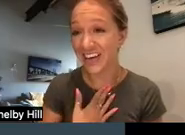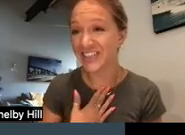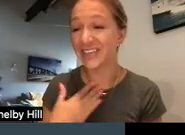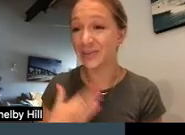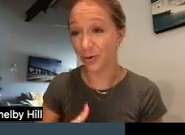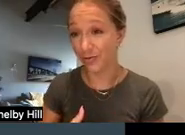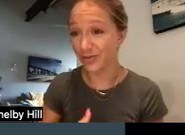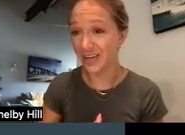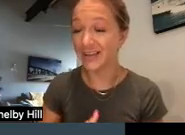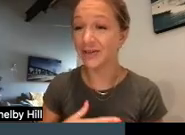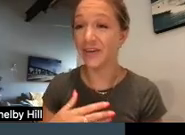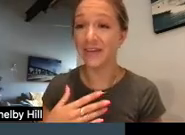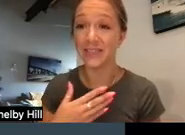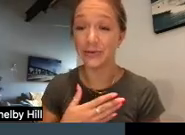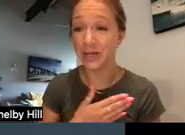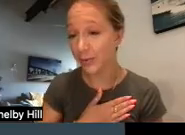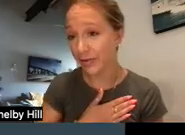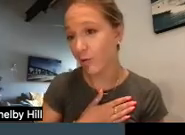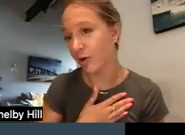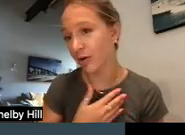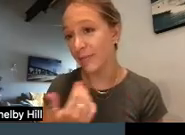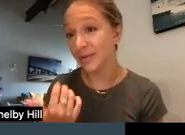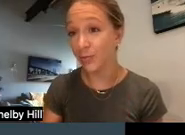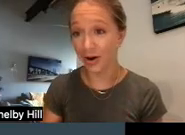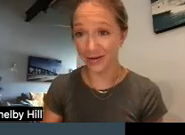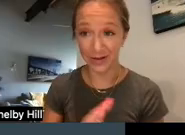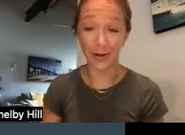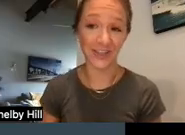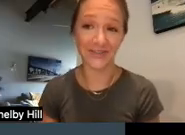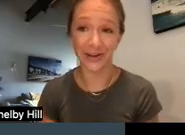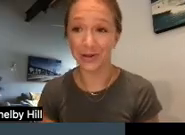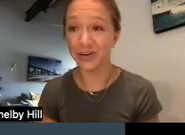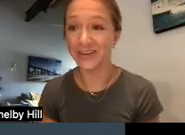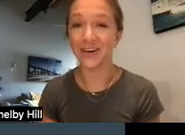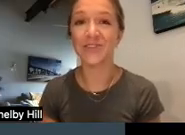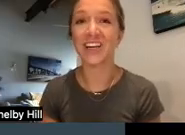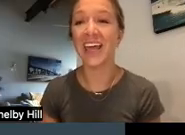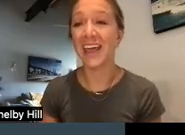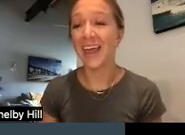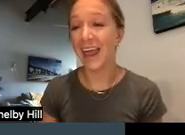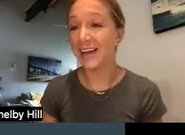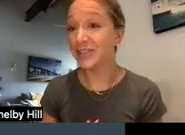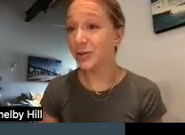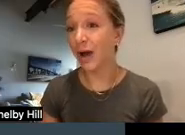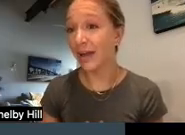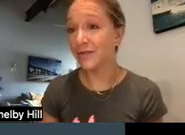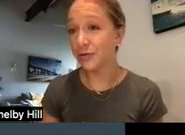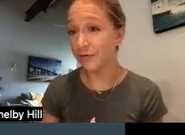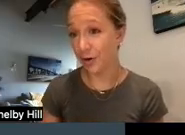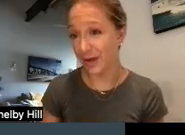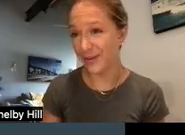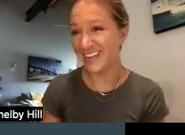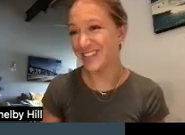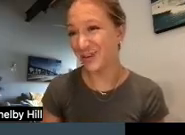very scratchy, sore throat today, so if I have to clear my throat or grab a sip of water, I apologize for that really brief interruption. And two, I have